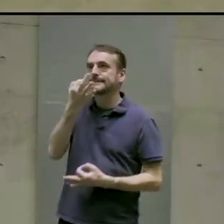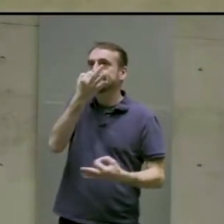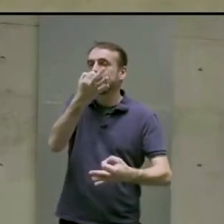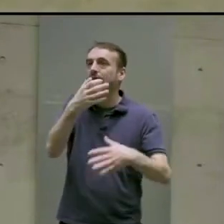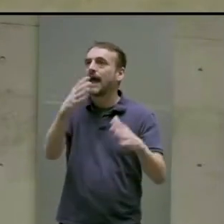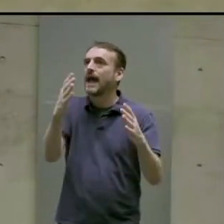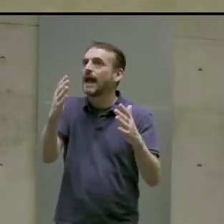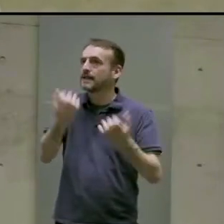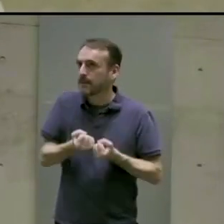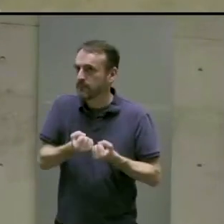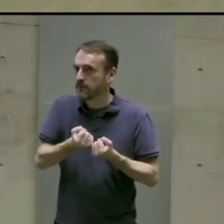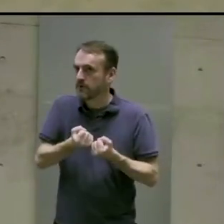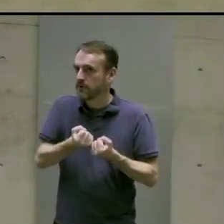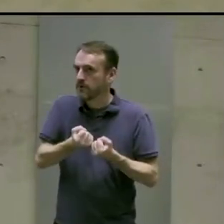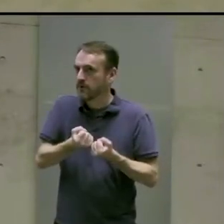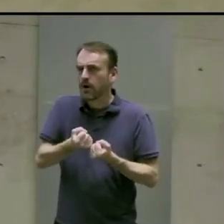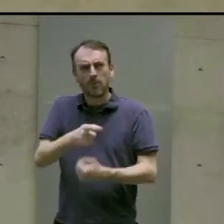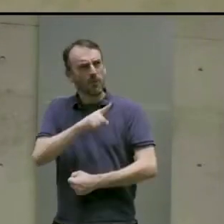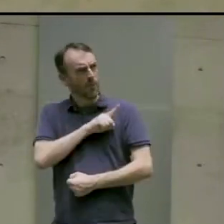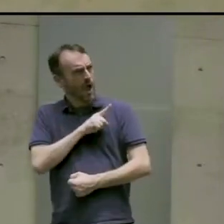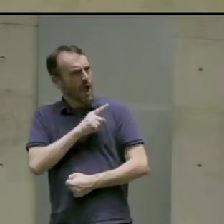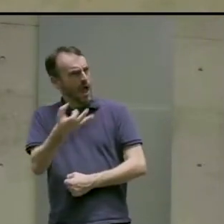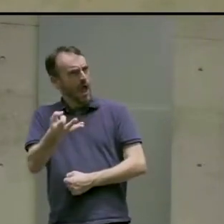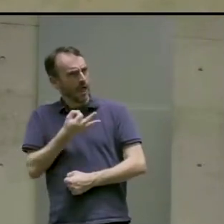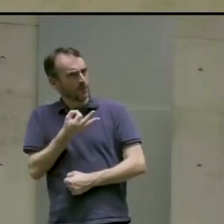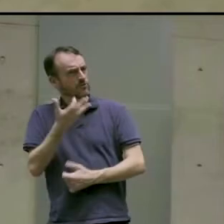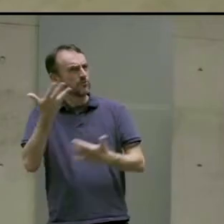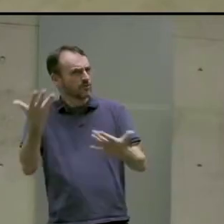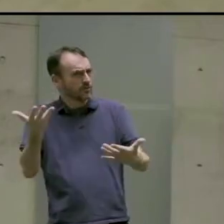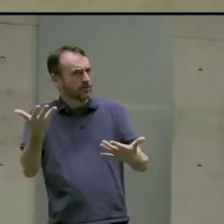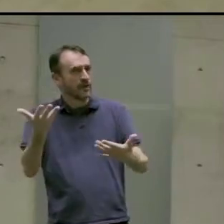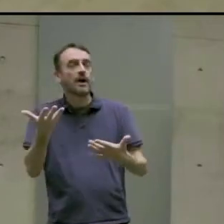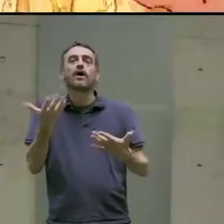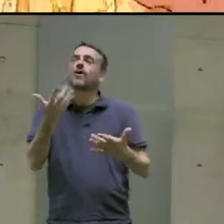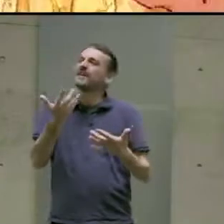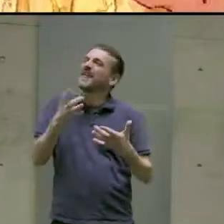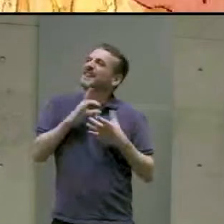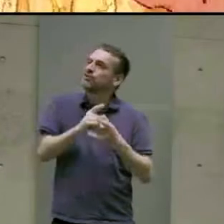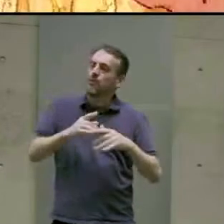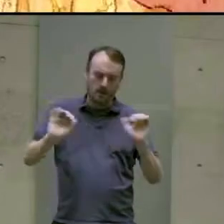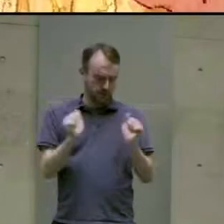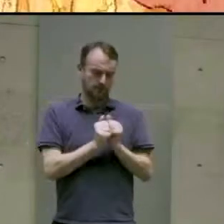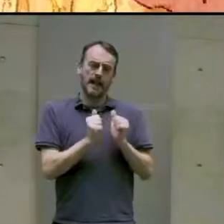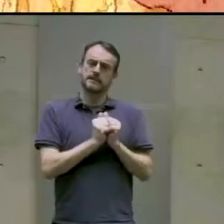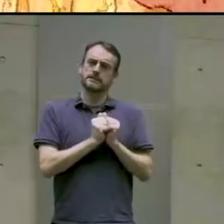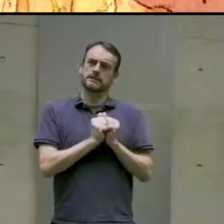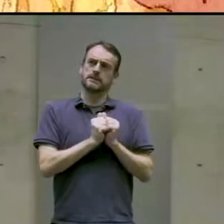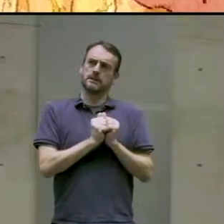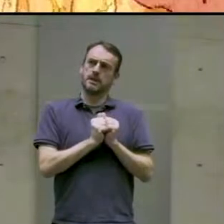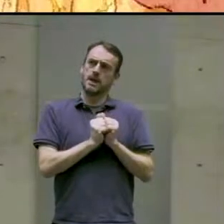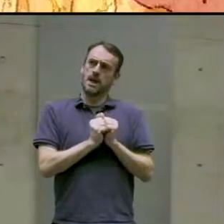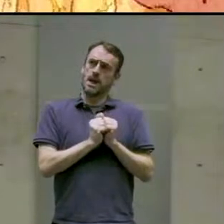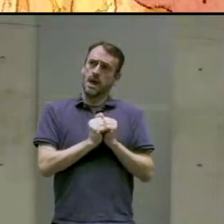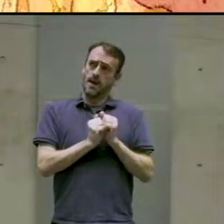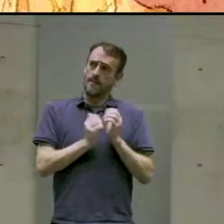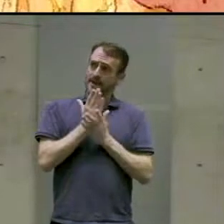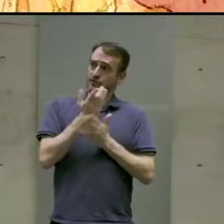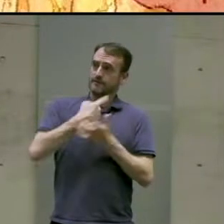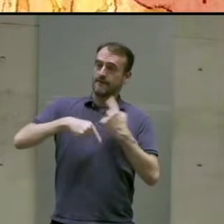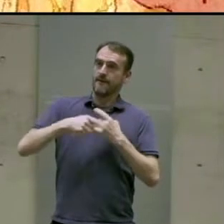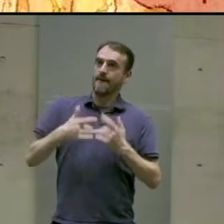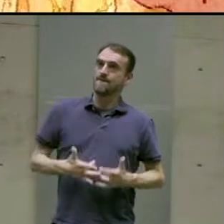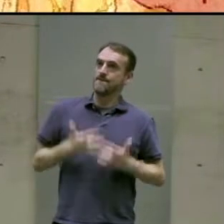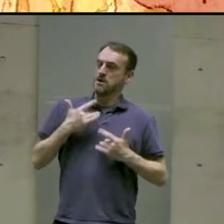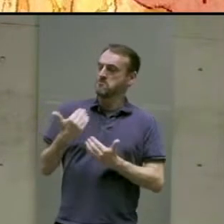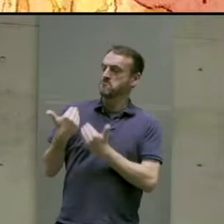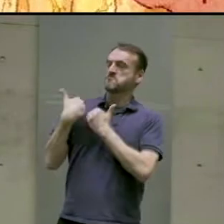Why is that there? For what purpose? It's about consent. It's about making sure that you feel responsible for making that